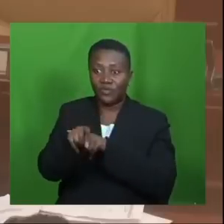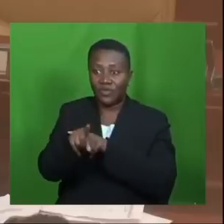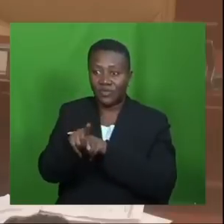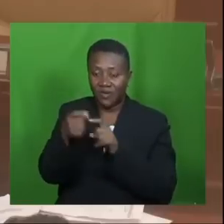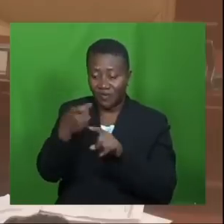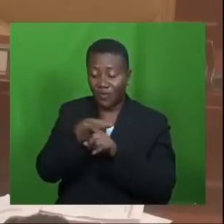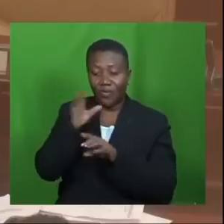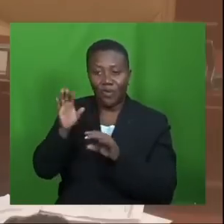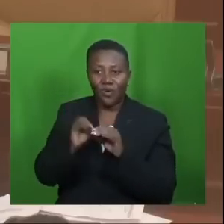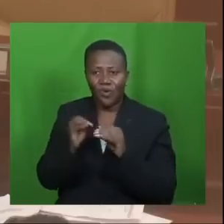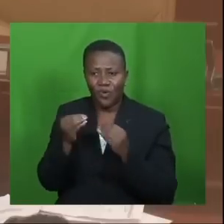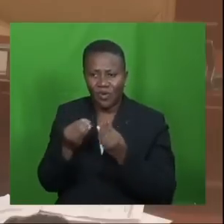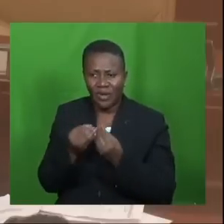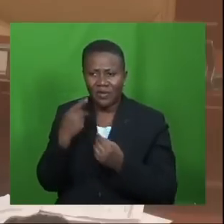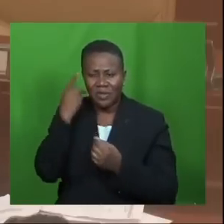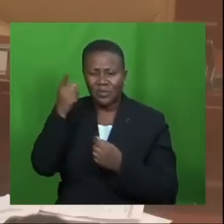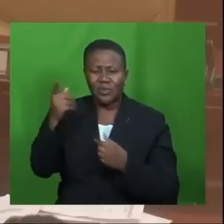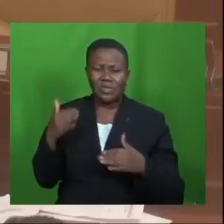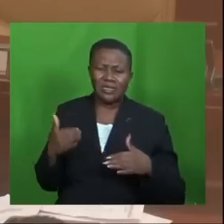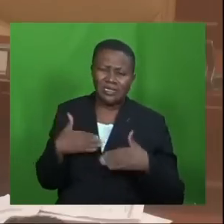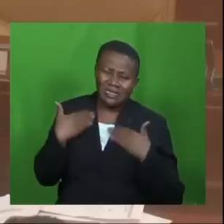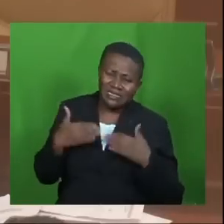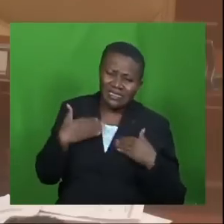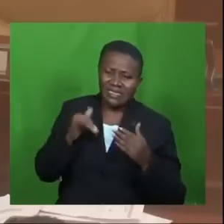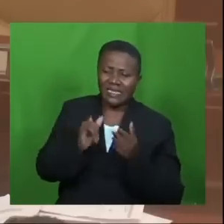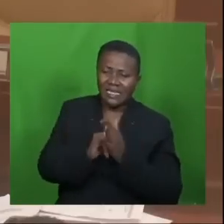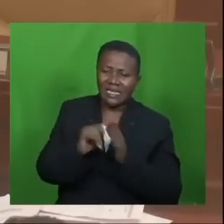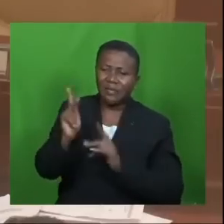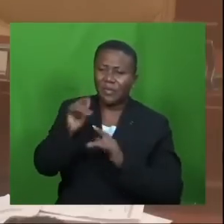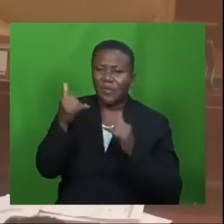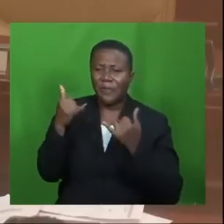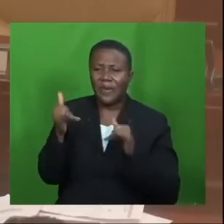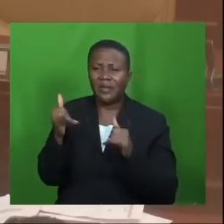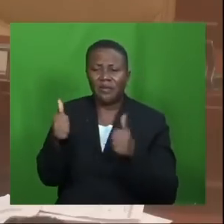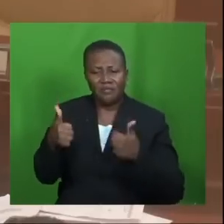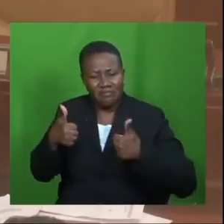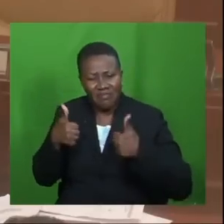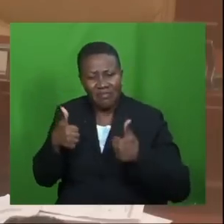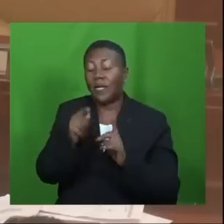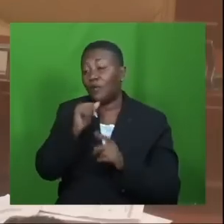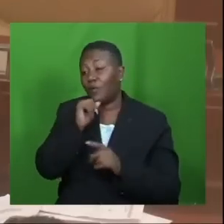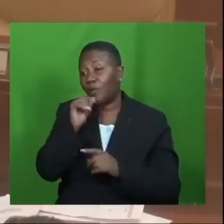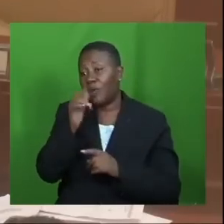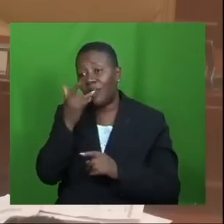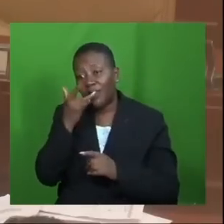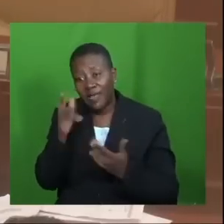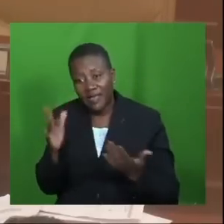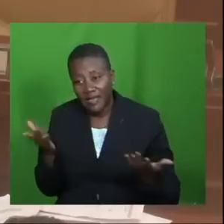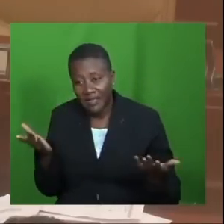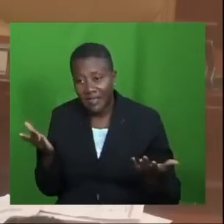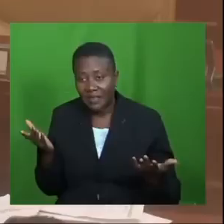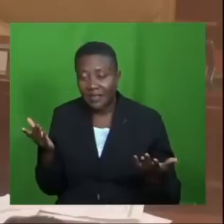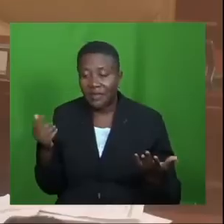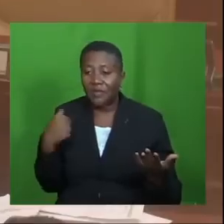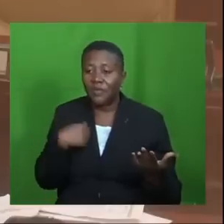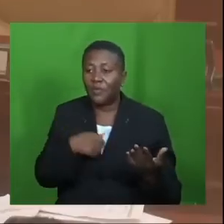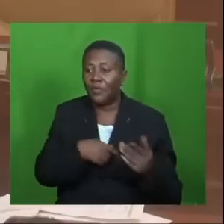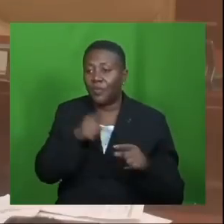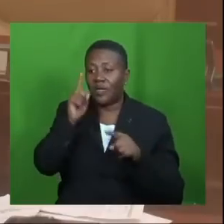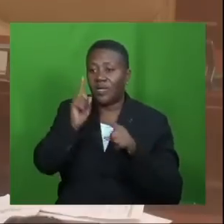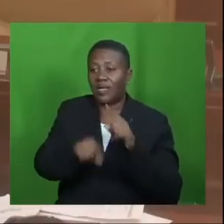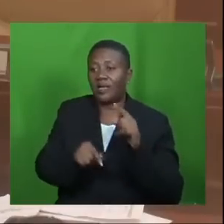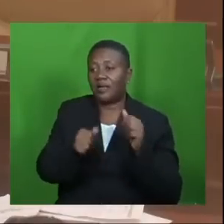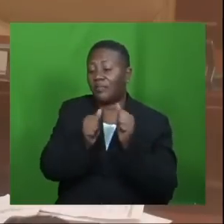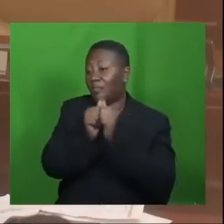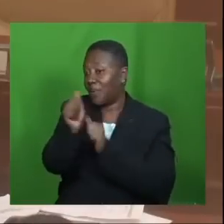I could see that you were very happy that you were doing very well. Unfortunately, we didn't be able to sail through from that group